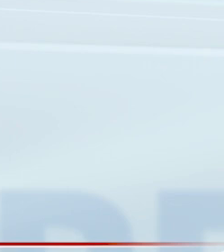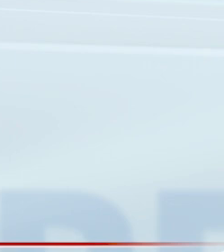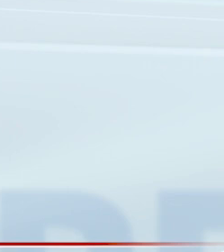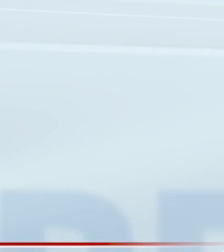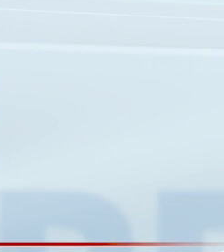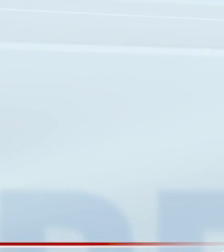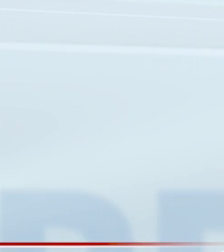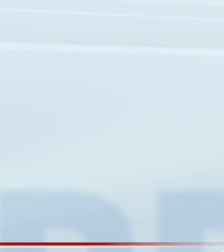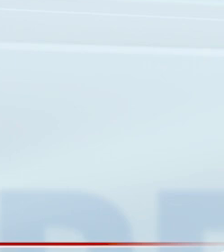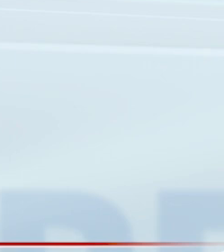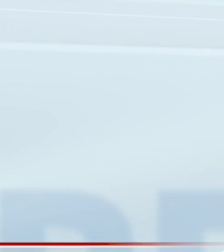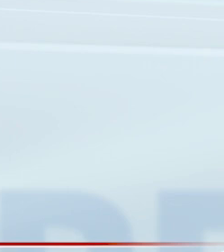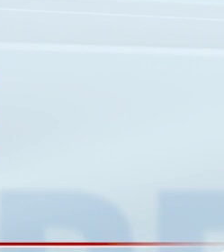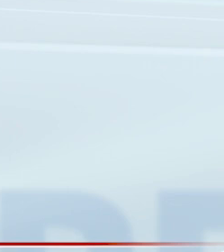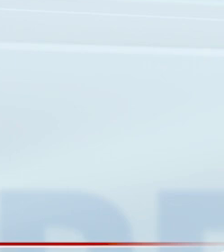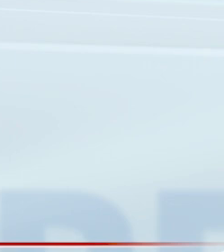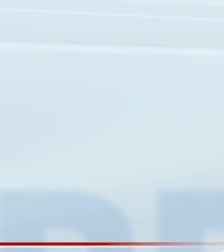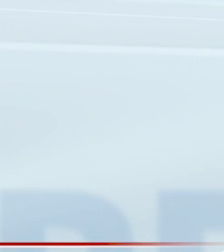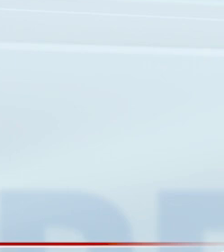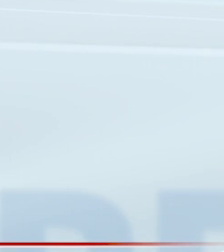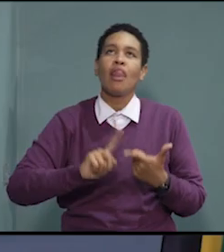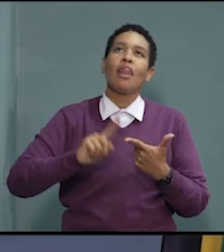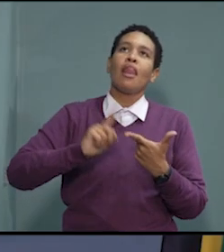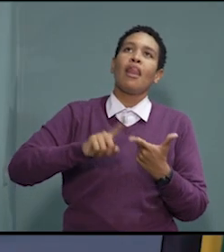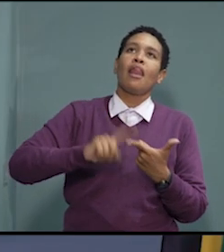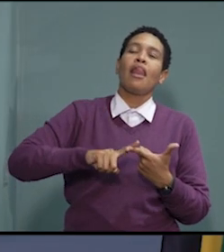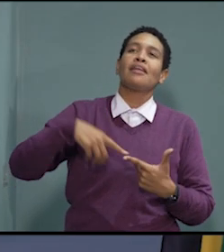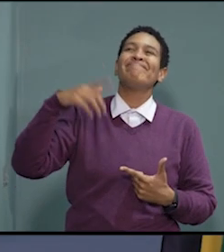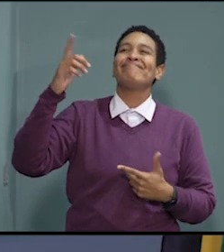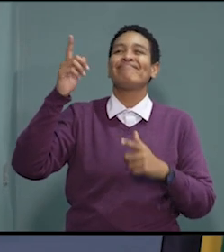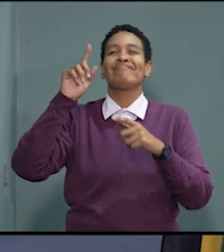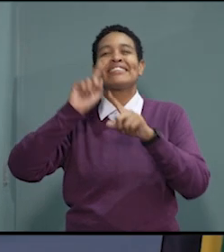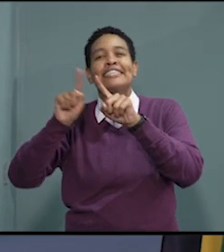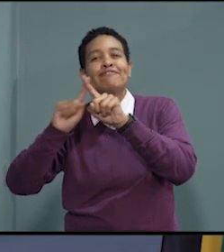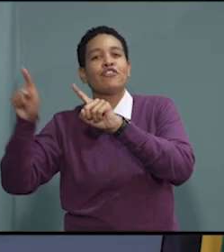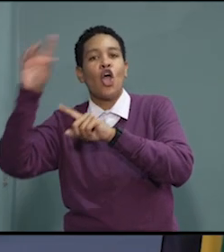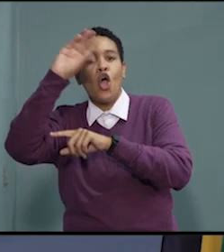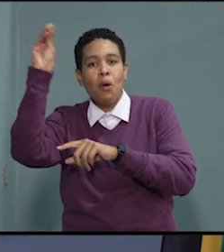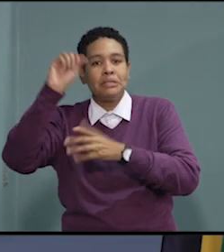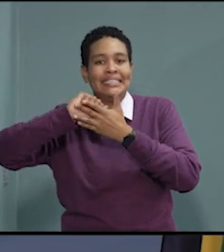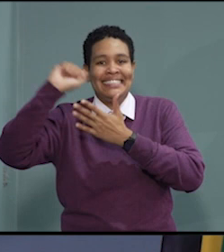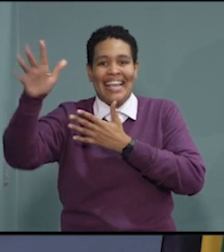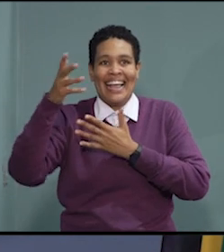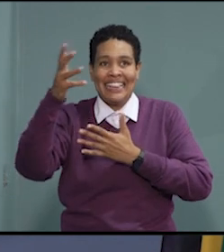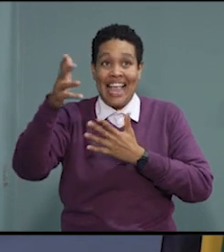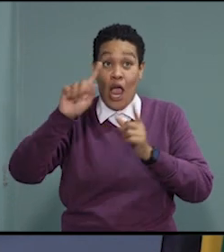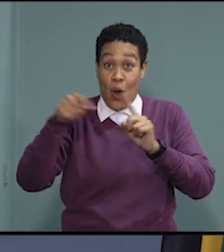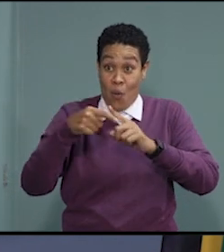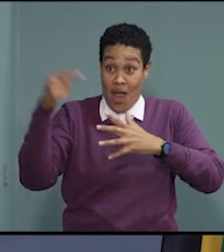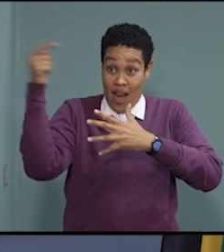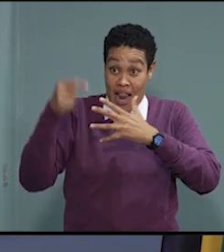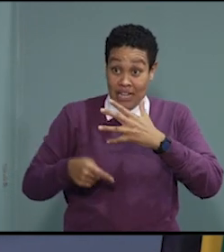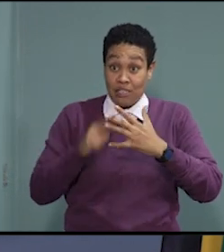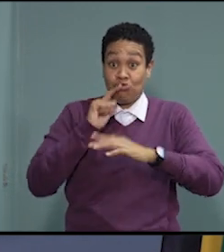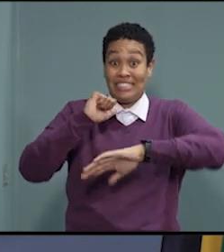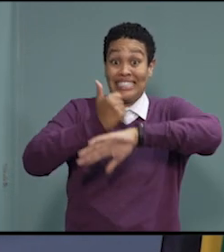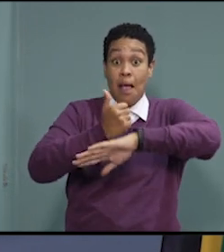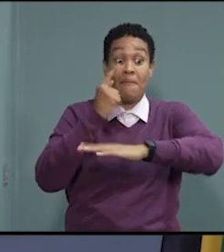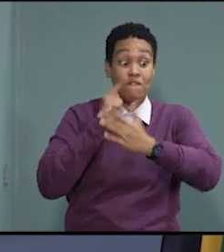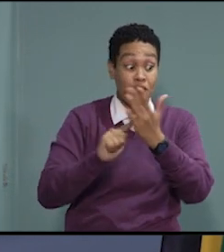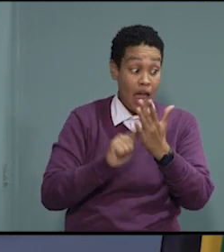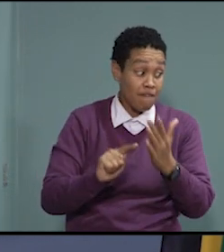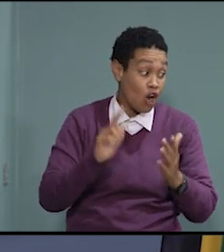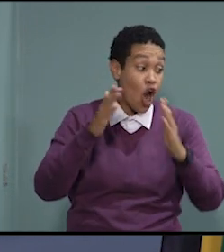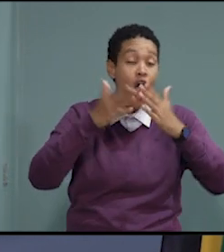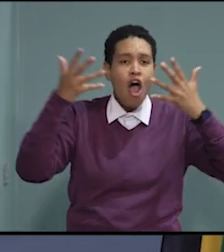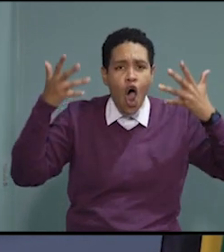be claimed at a remittance outlet. Once eligibility is established and verification is completed, payment will